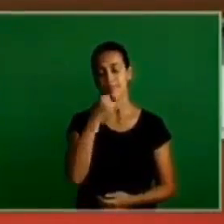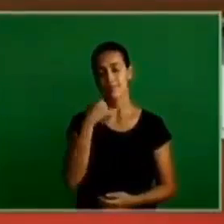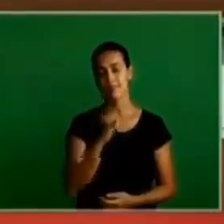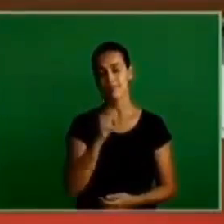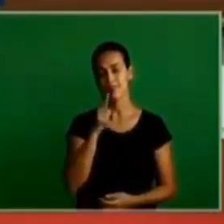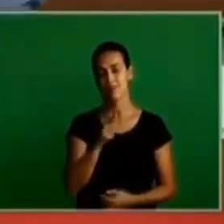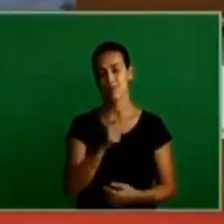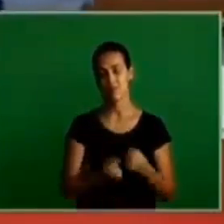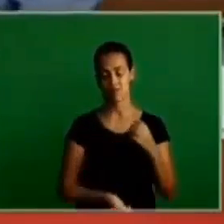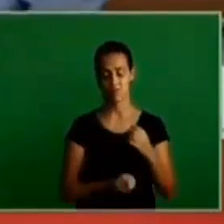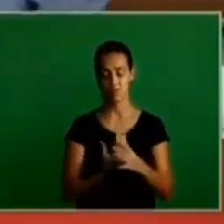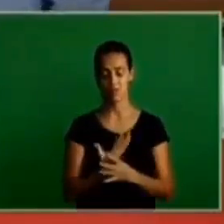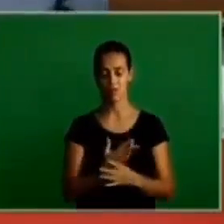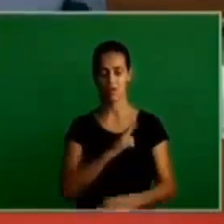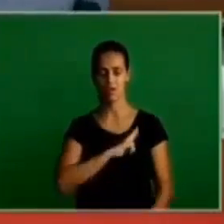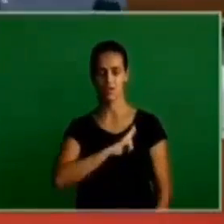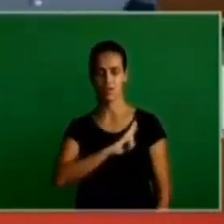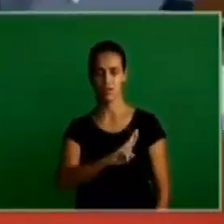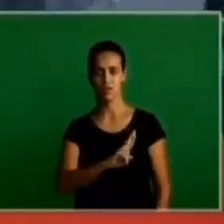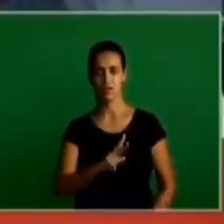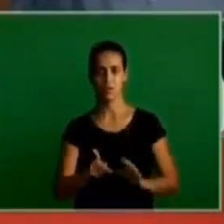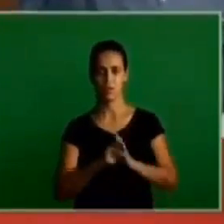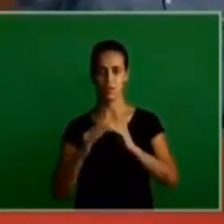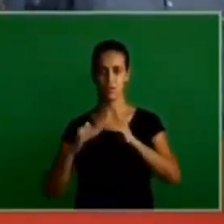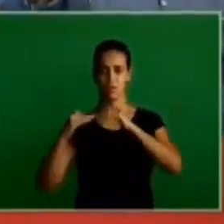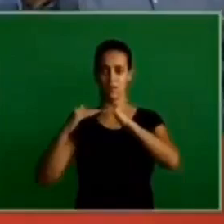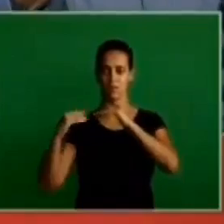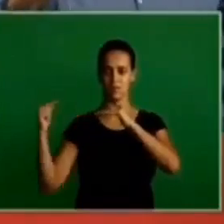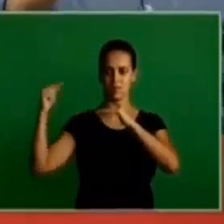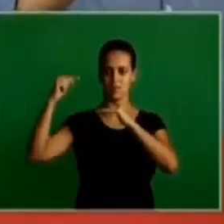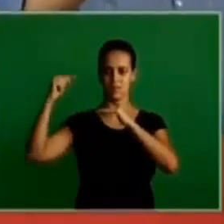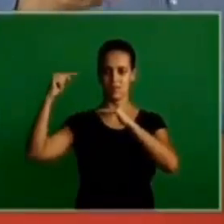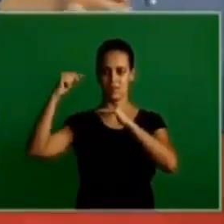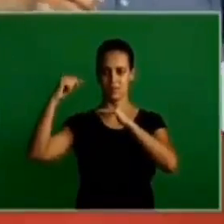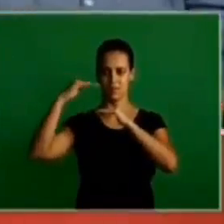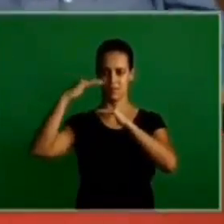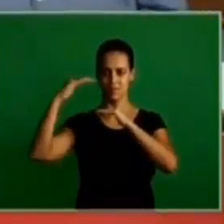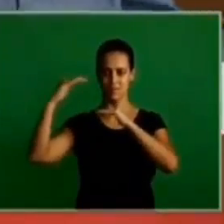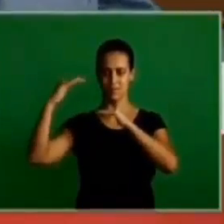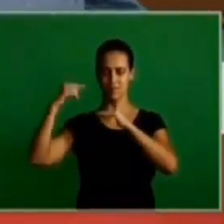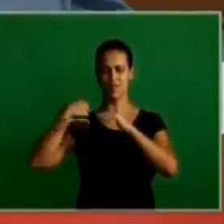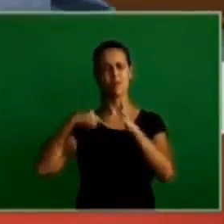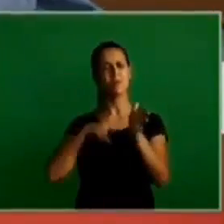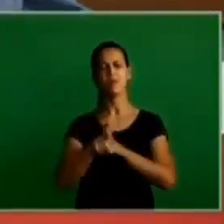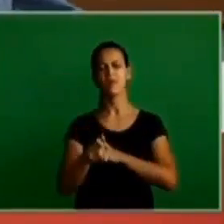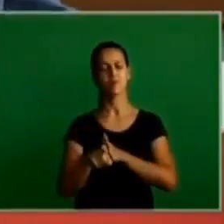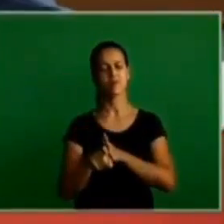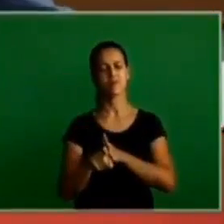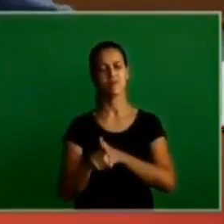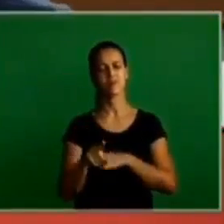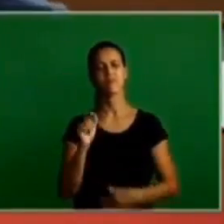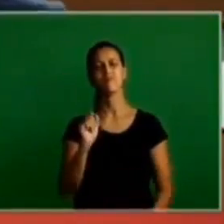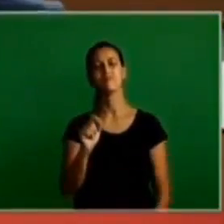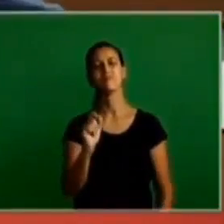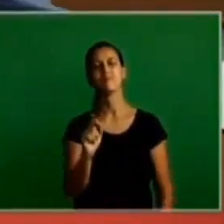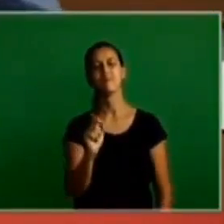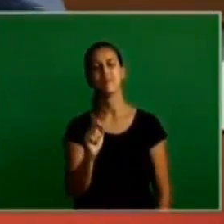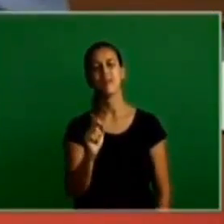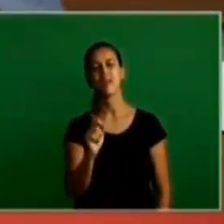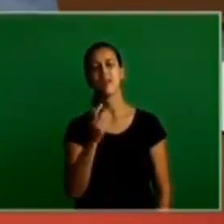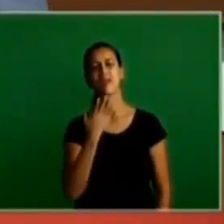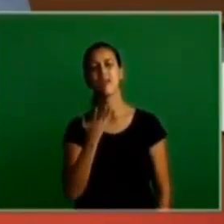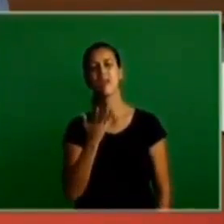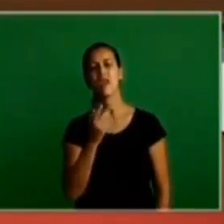create a religion based on this, on the upper part here, I want to ask you,